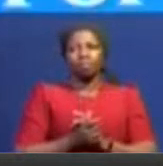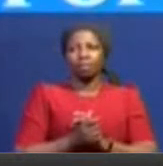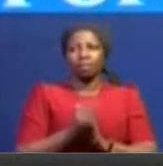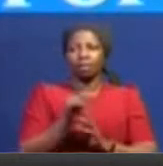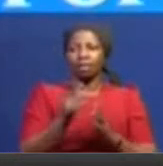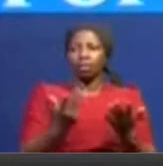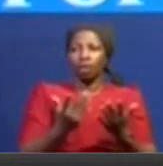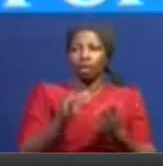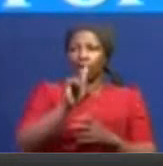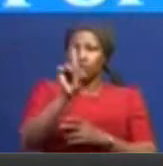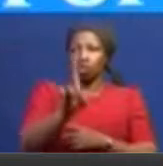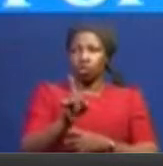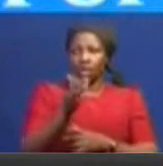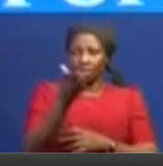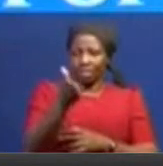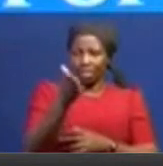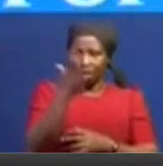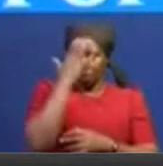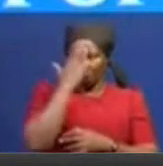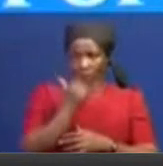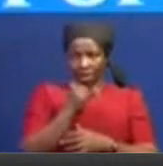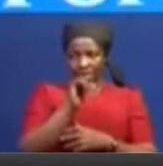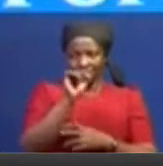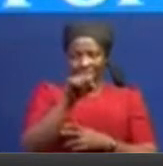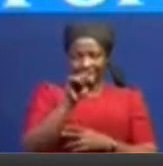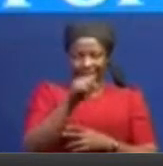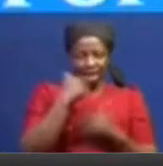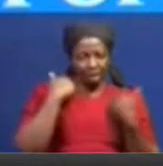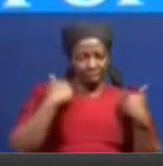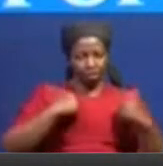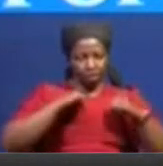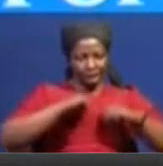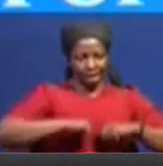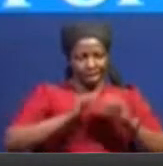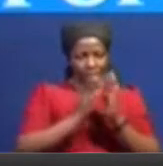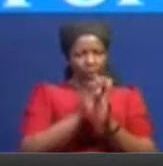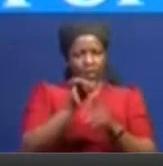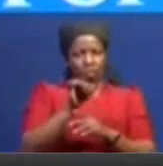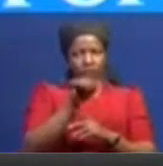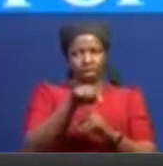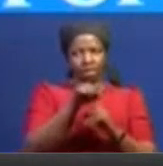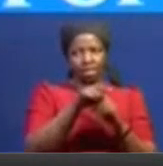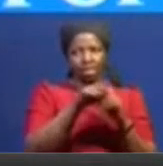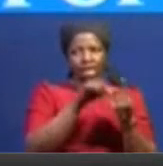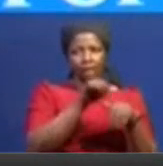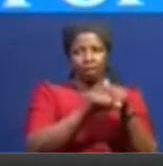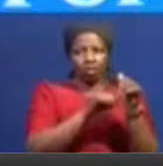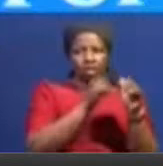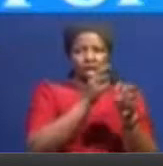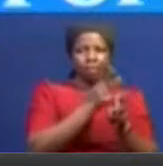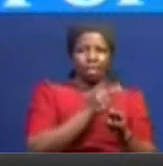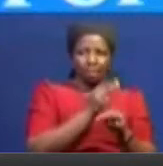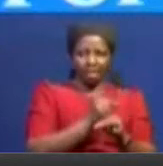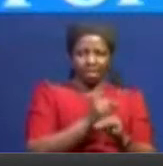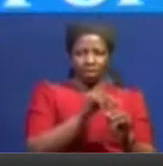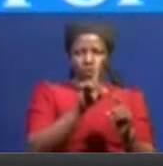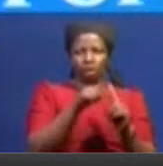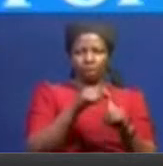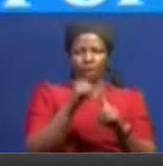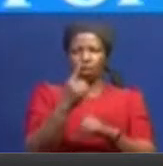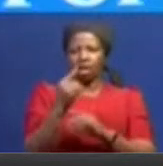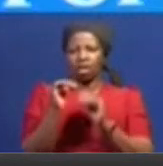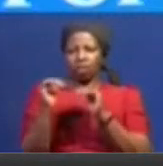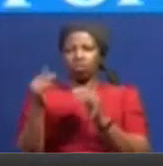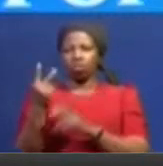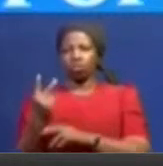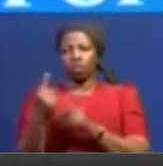Chair, because it is very mathematical. I agree with you. It's a matter of 1 + 1 is equal to 2. But people have sat in a boardroom